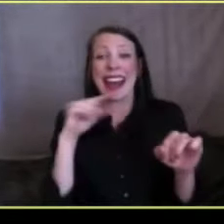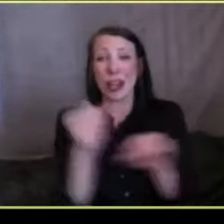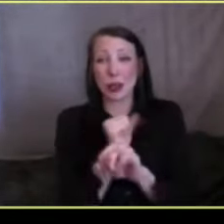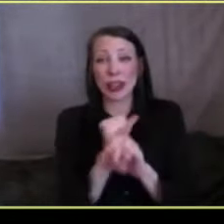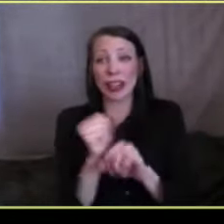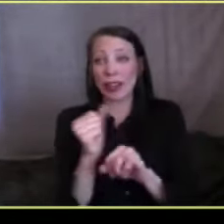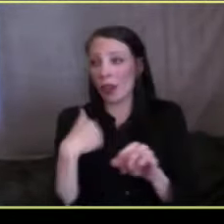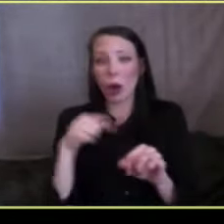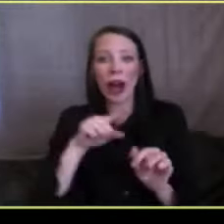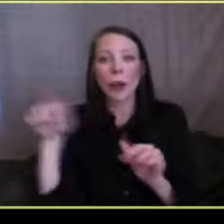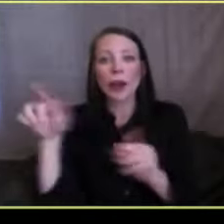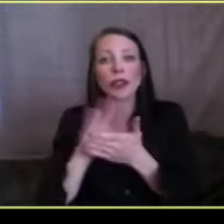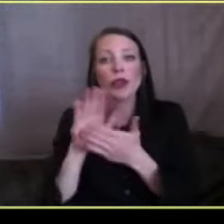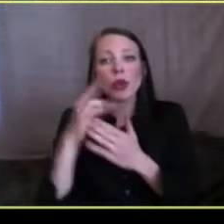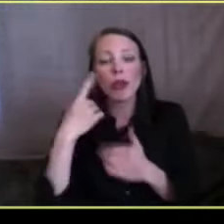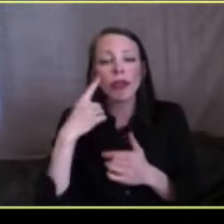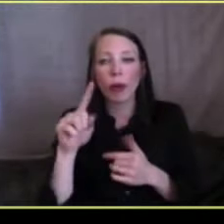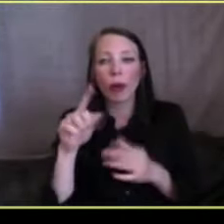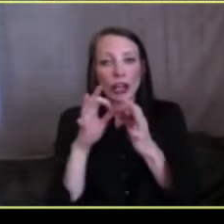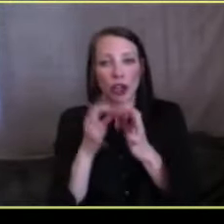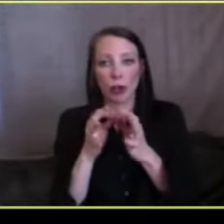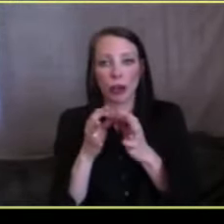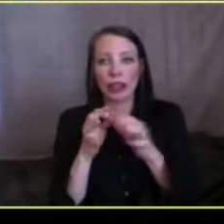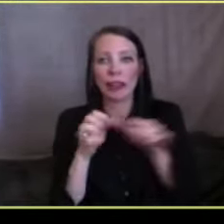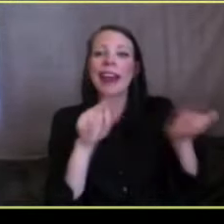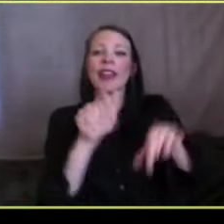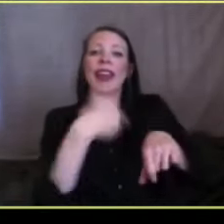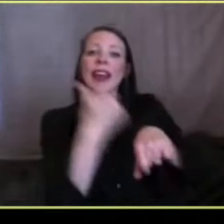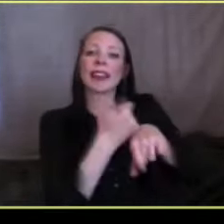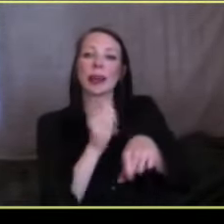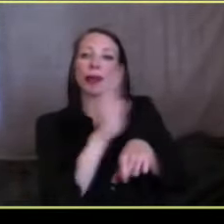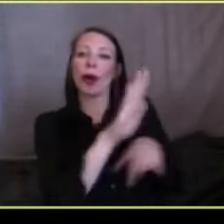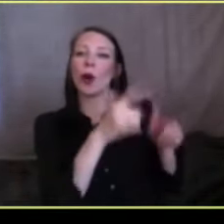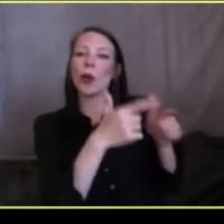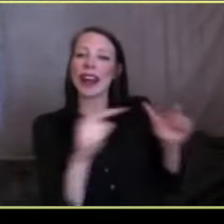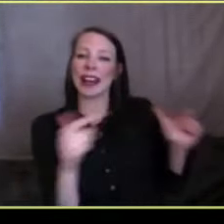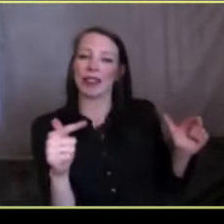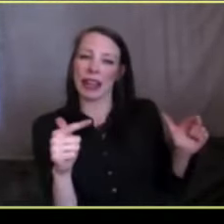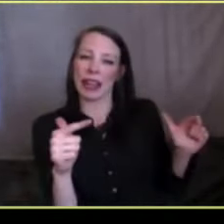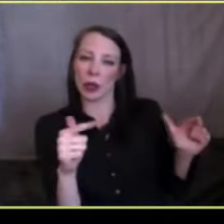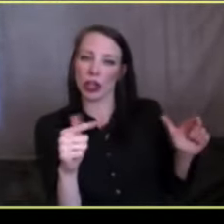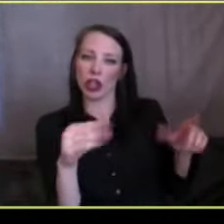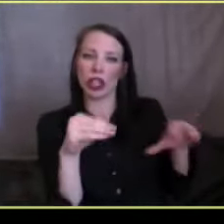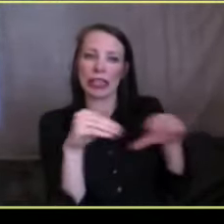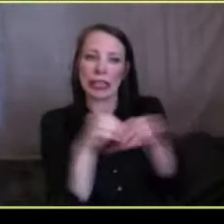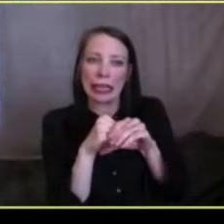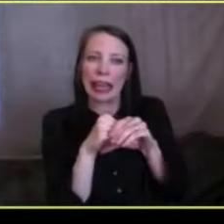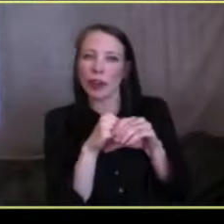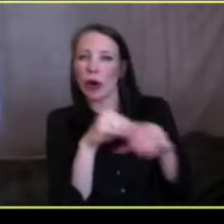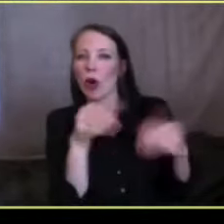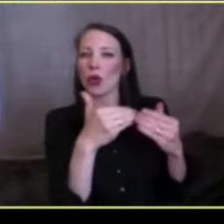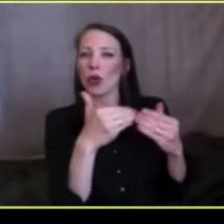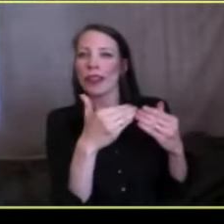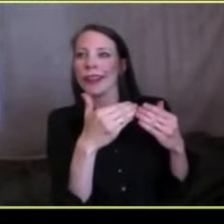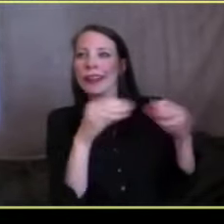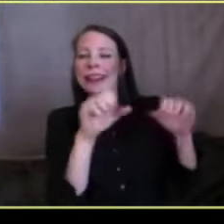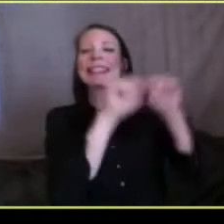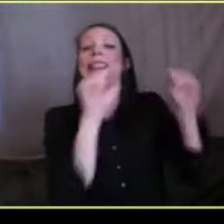And actually, even though I went to school for interpreting, they had set up their own kind of language and their